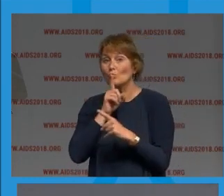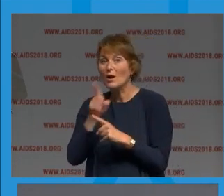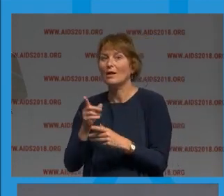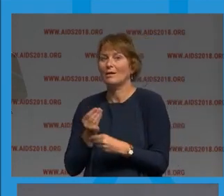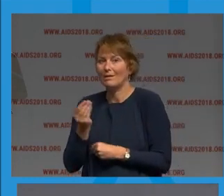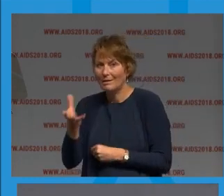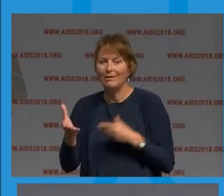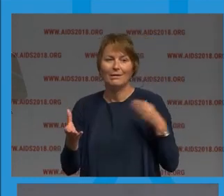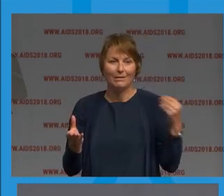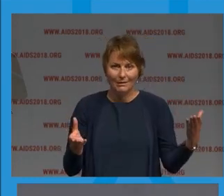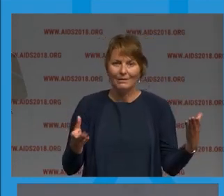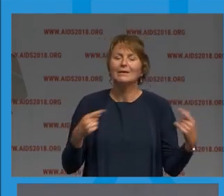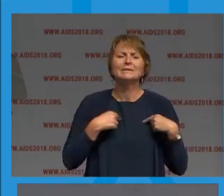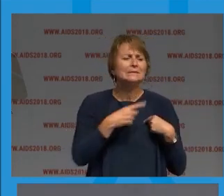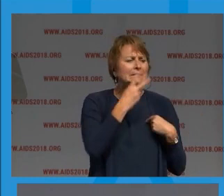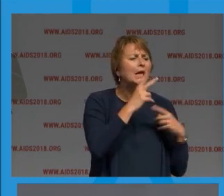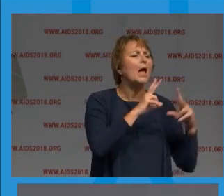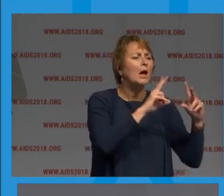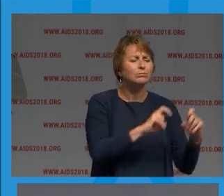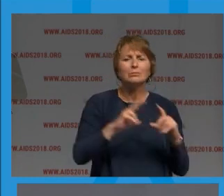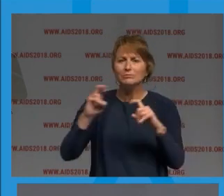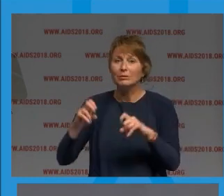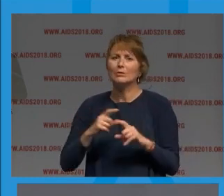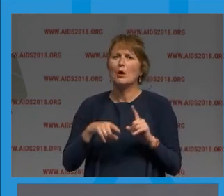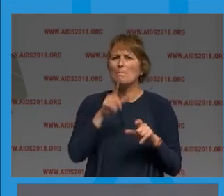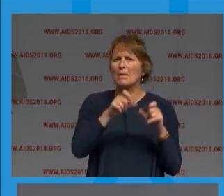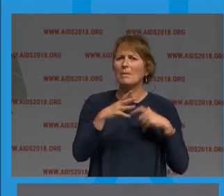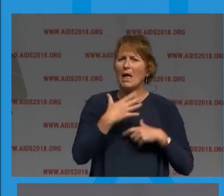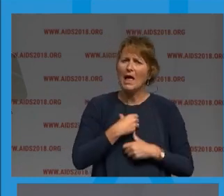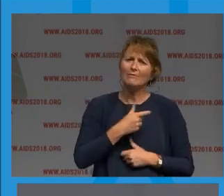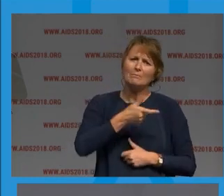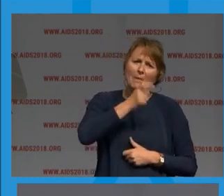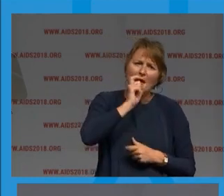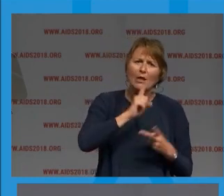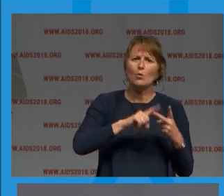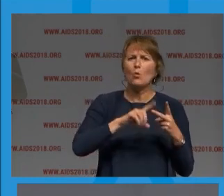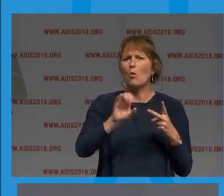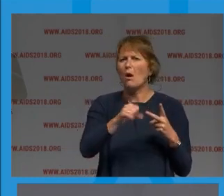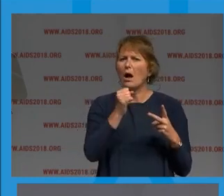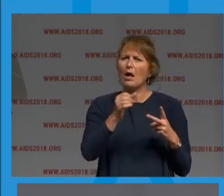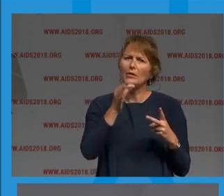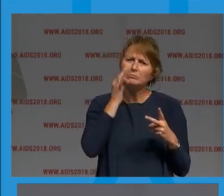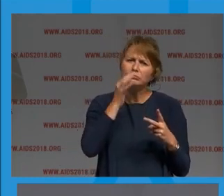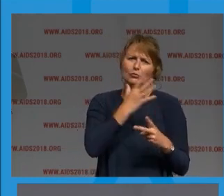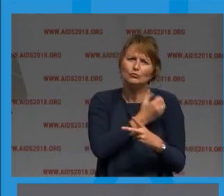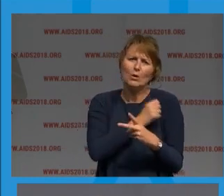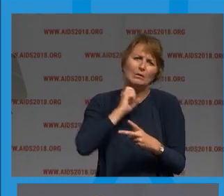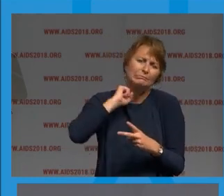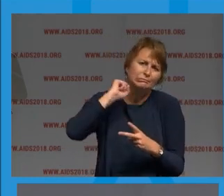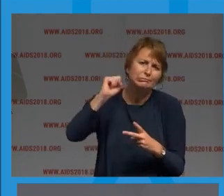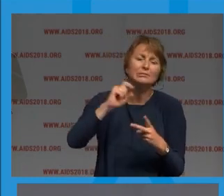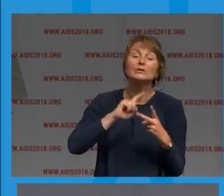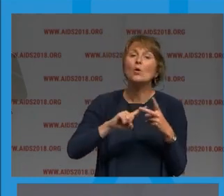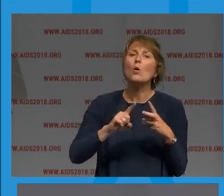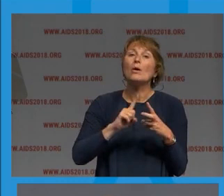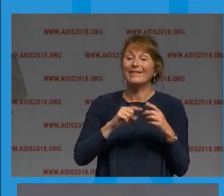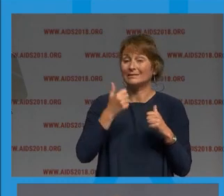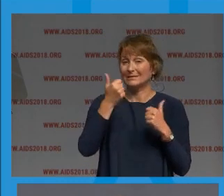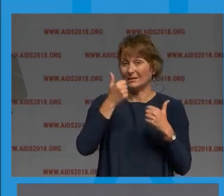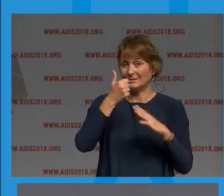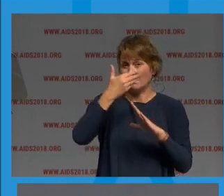people living with HIV, with opioid dependence or alcohol use disorders, transitioning to community over a 6-month